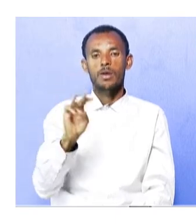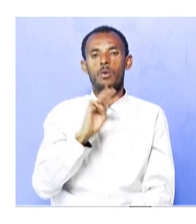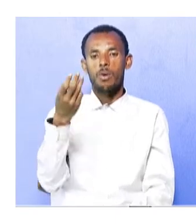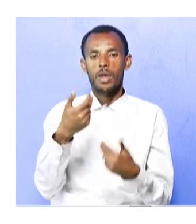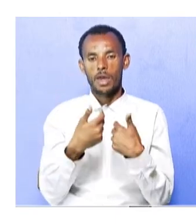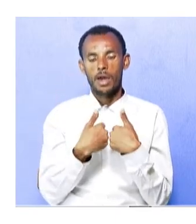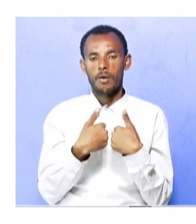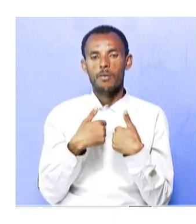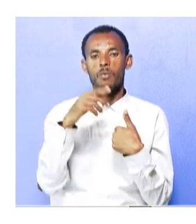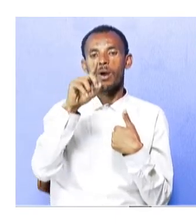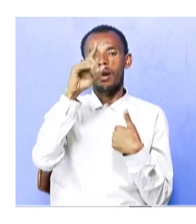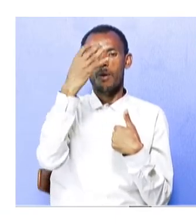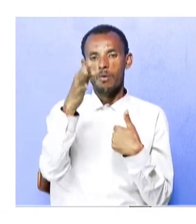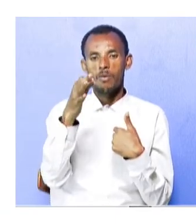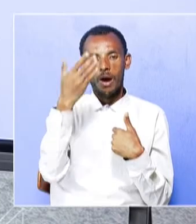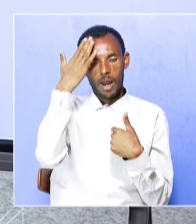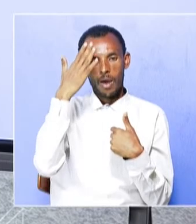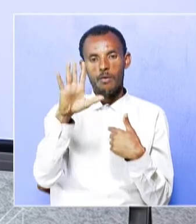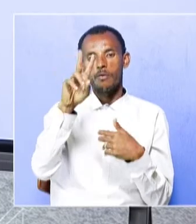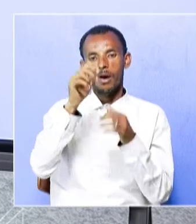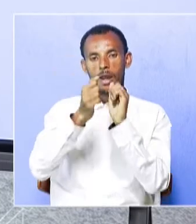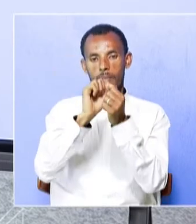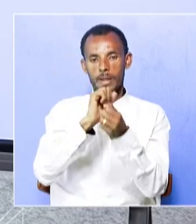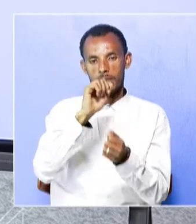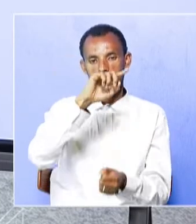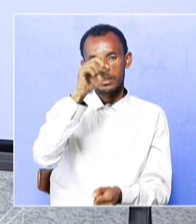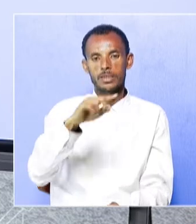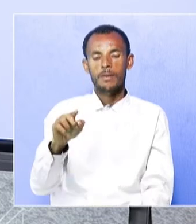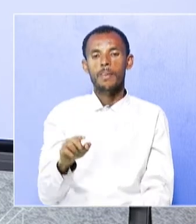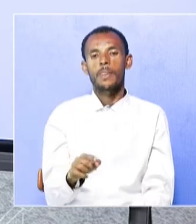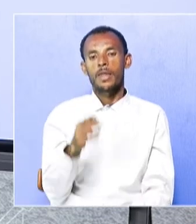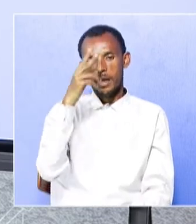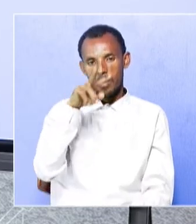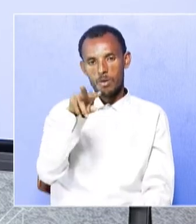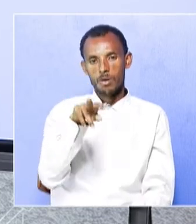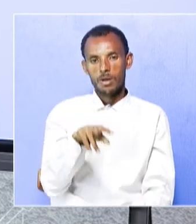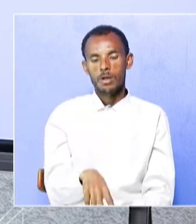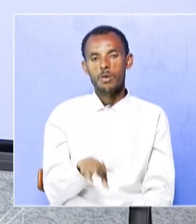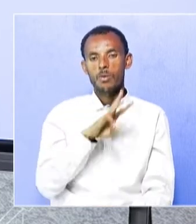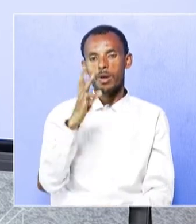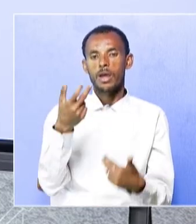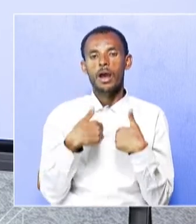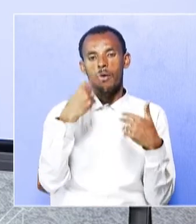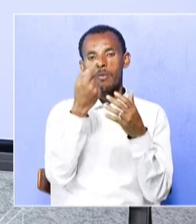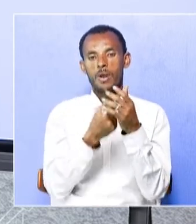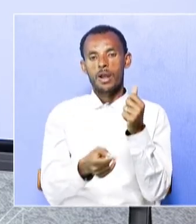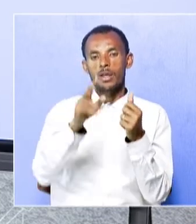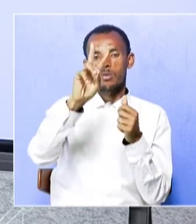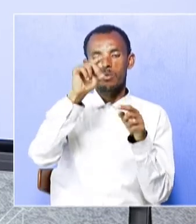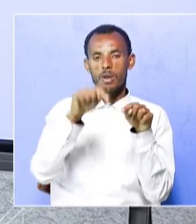have one of the unknown variable Z. Look, we have only two